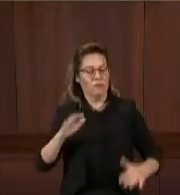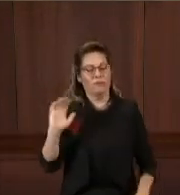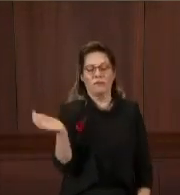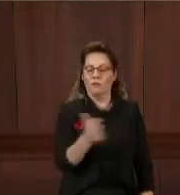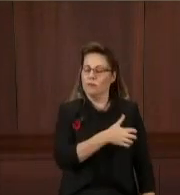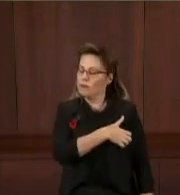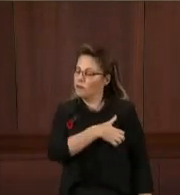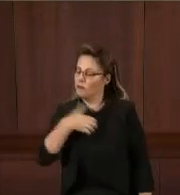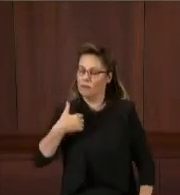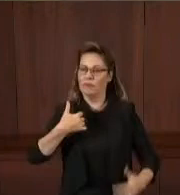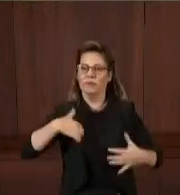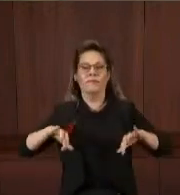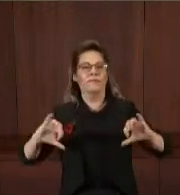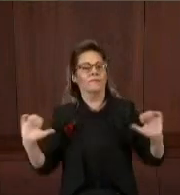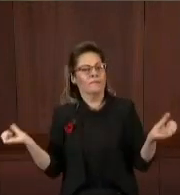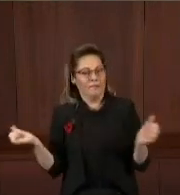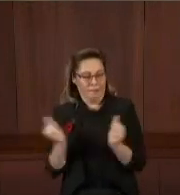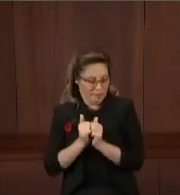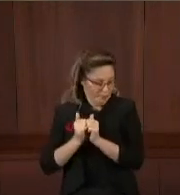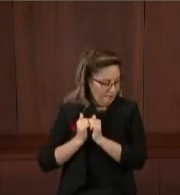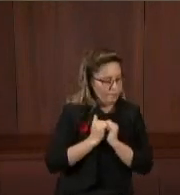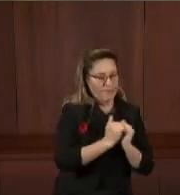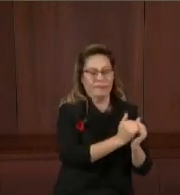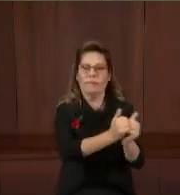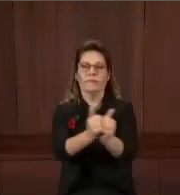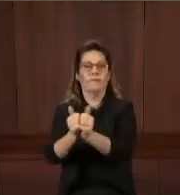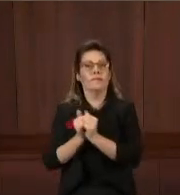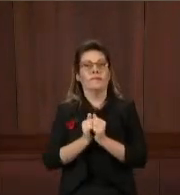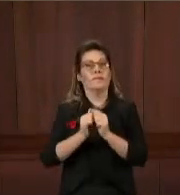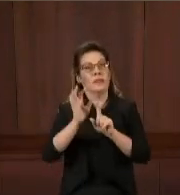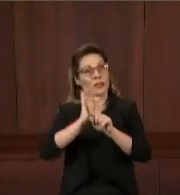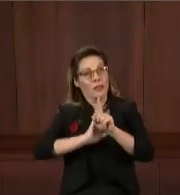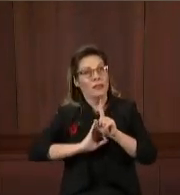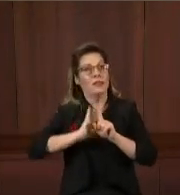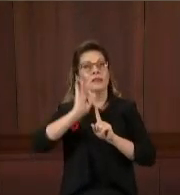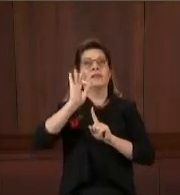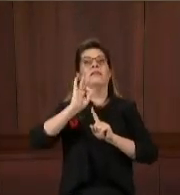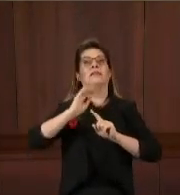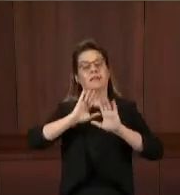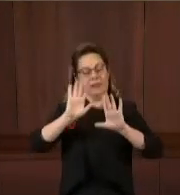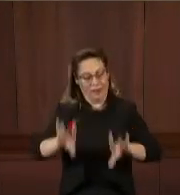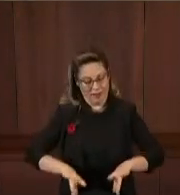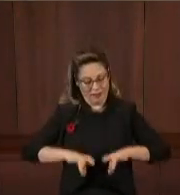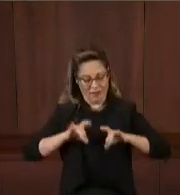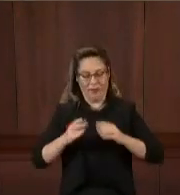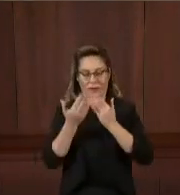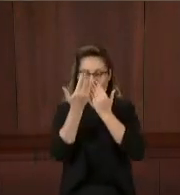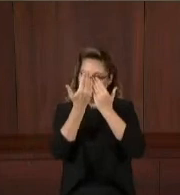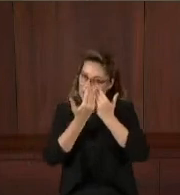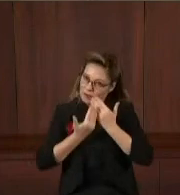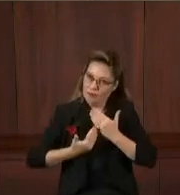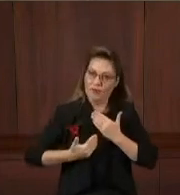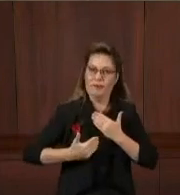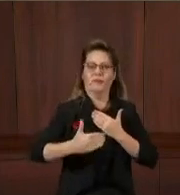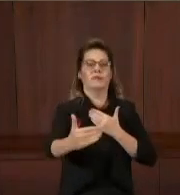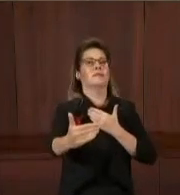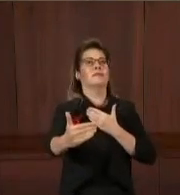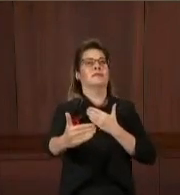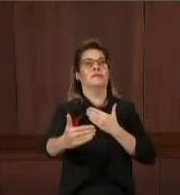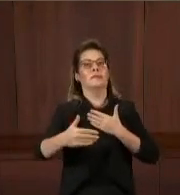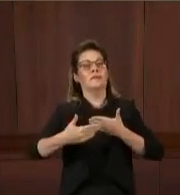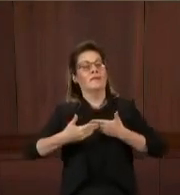With courage, let us all combine to advance